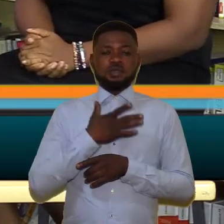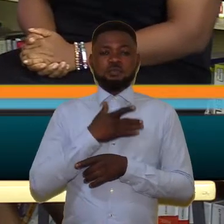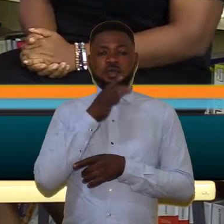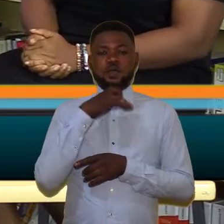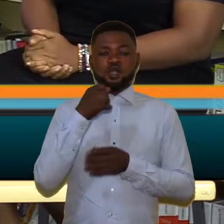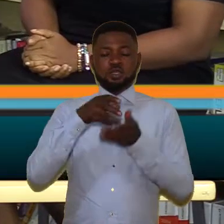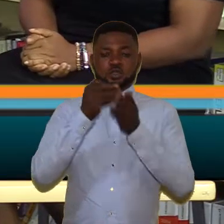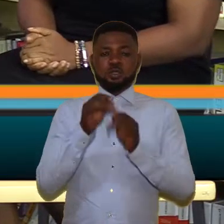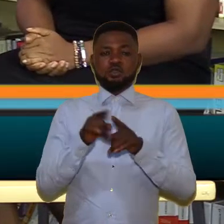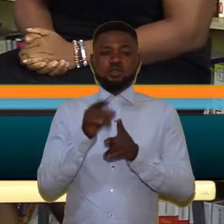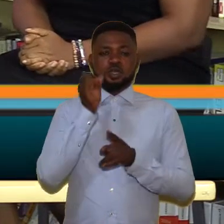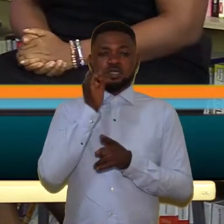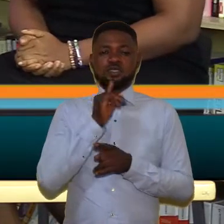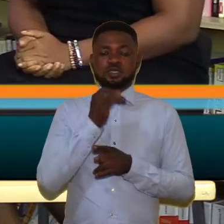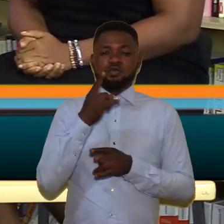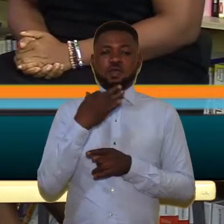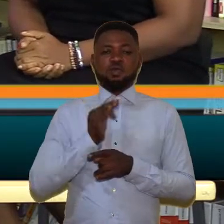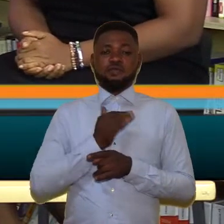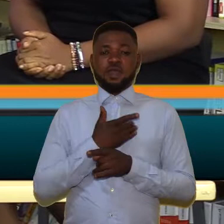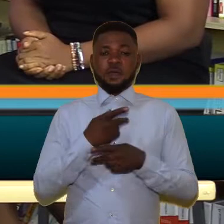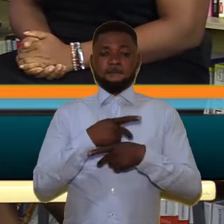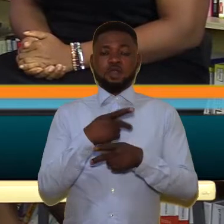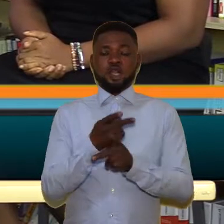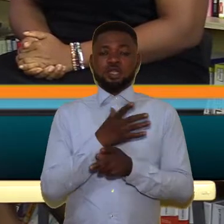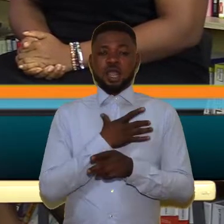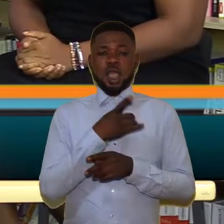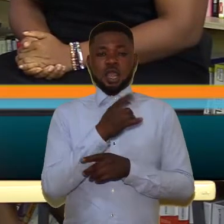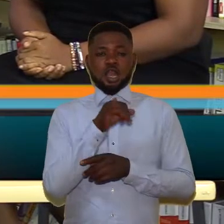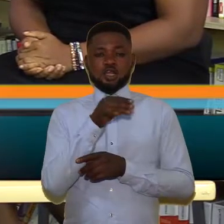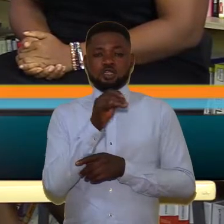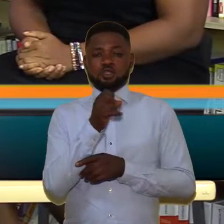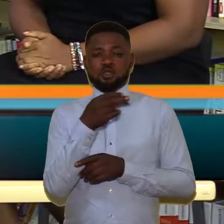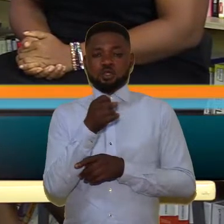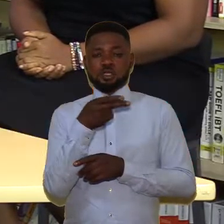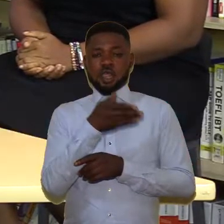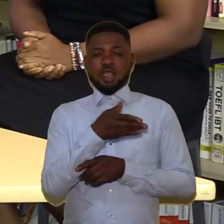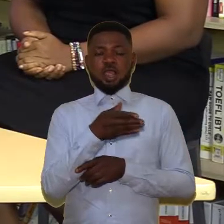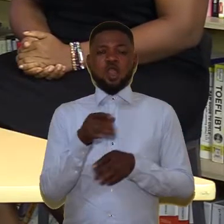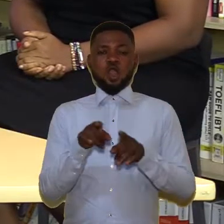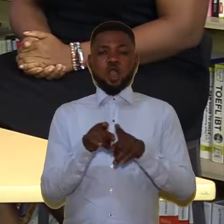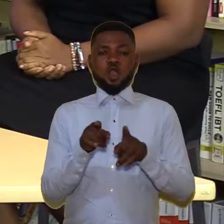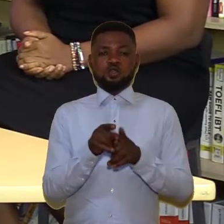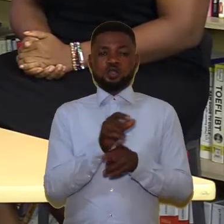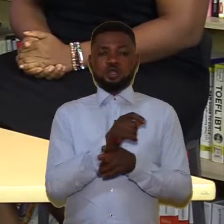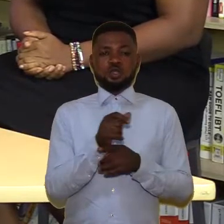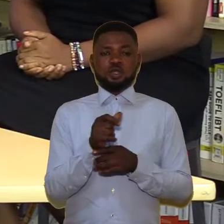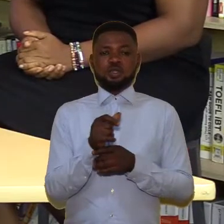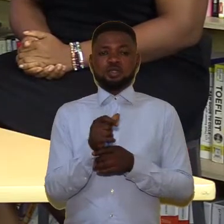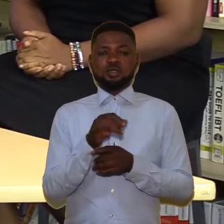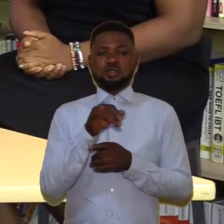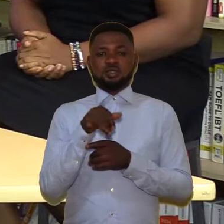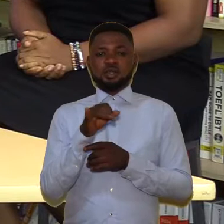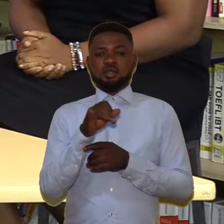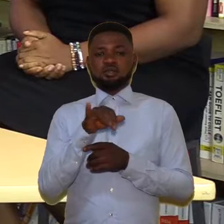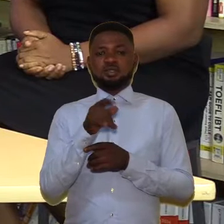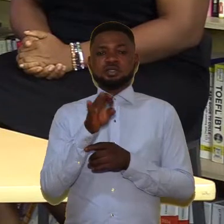student, so she's one of our products. And Johnson here is also a Jets expert.